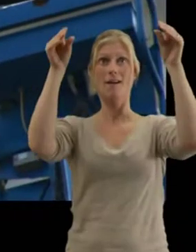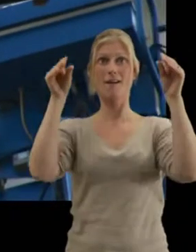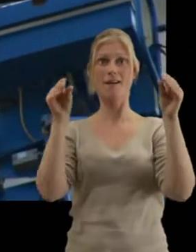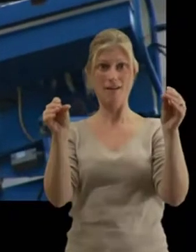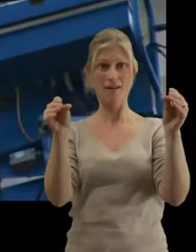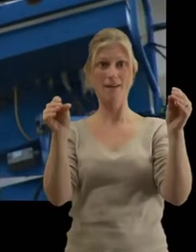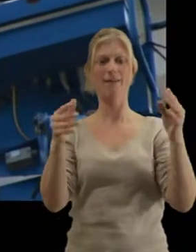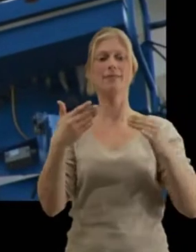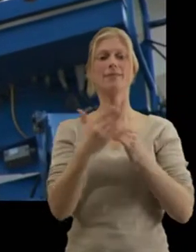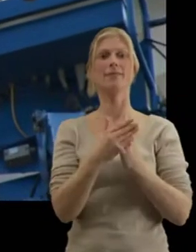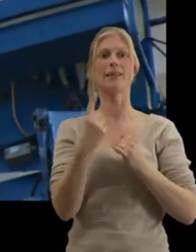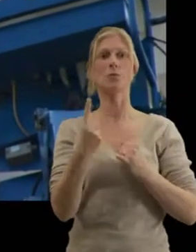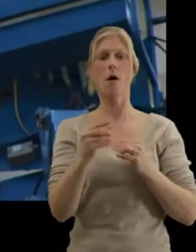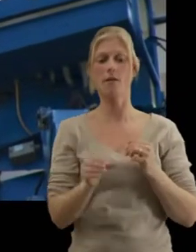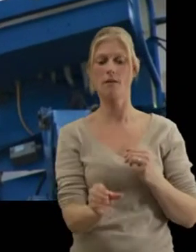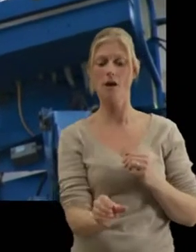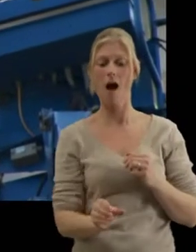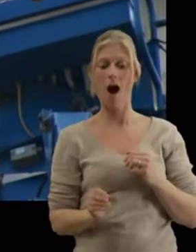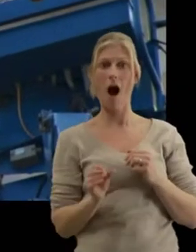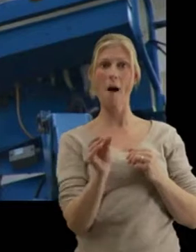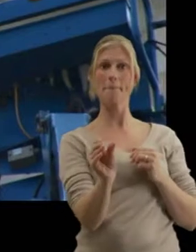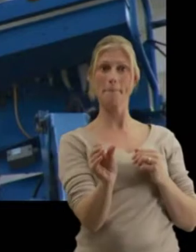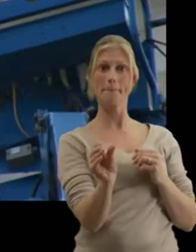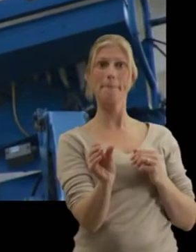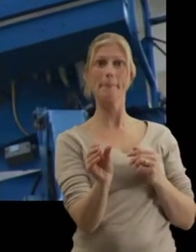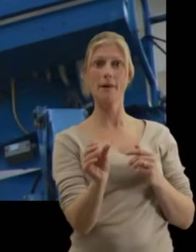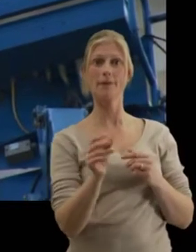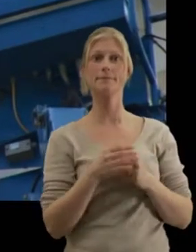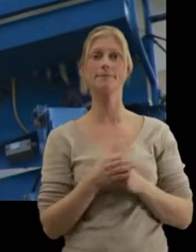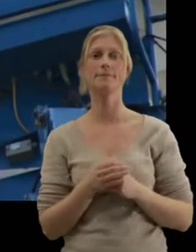and the final sail is raised in from below.